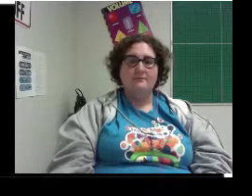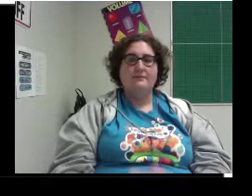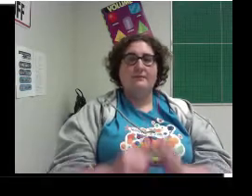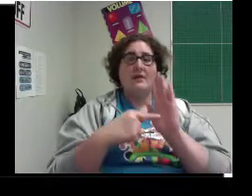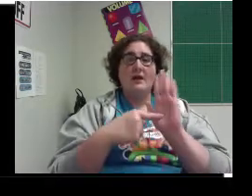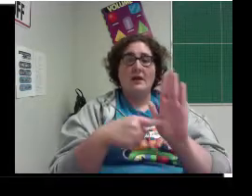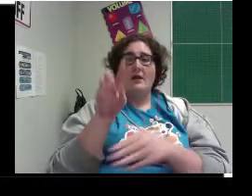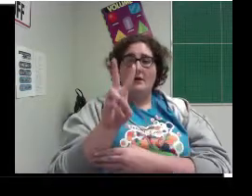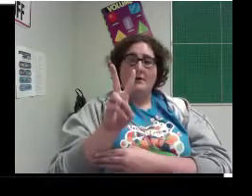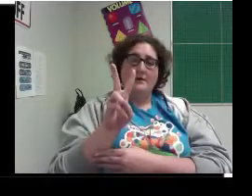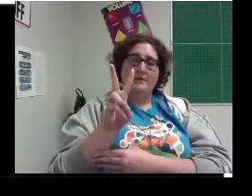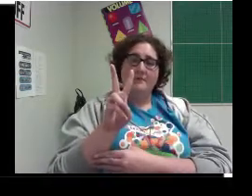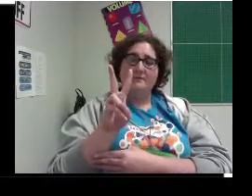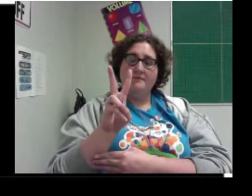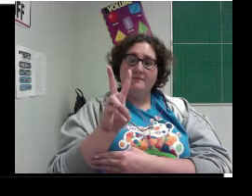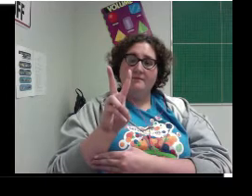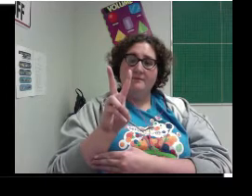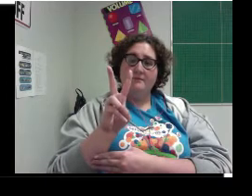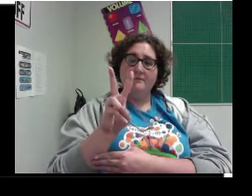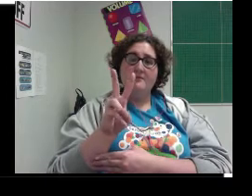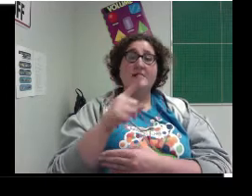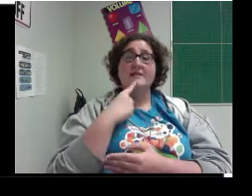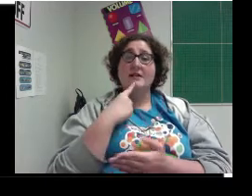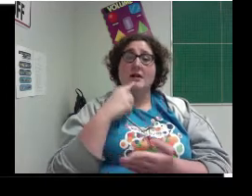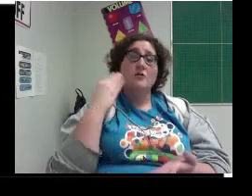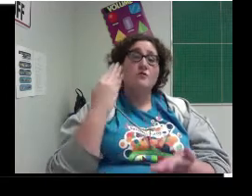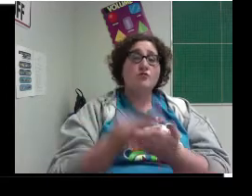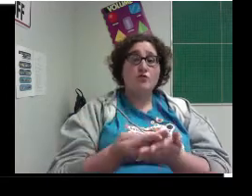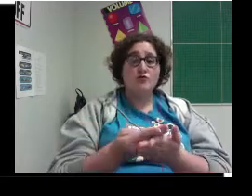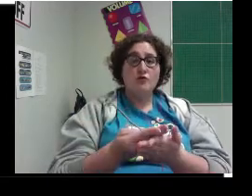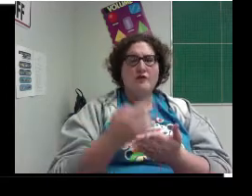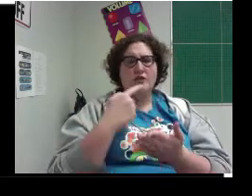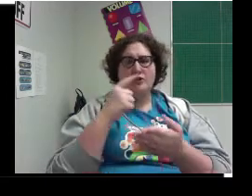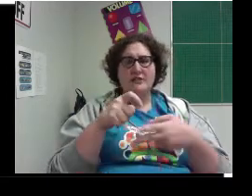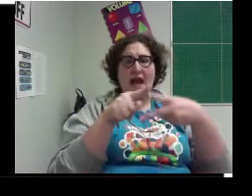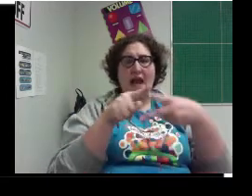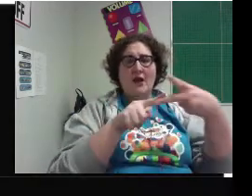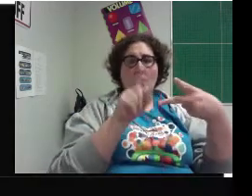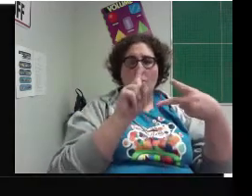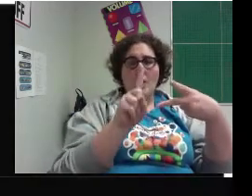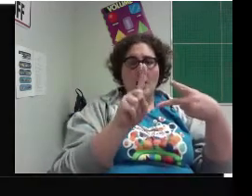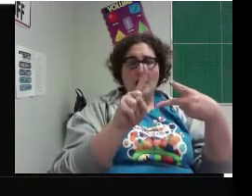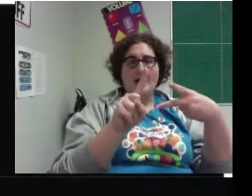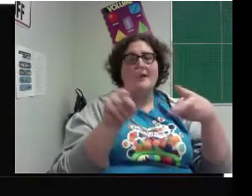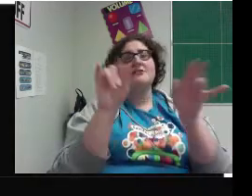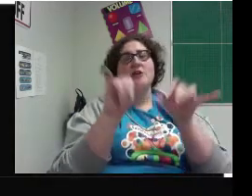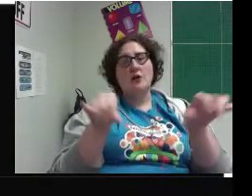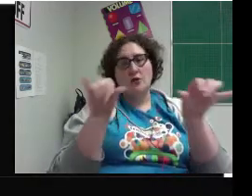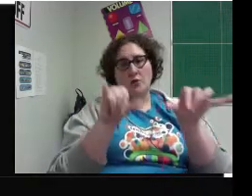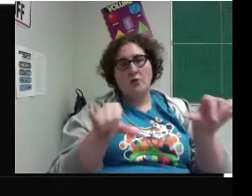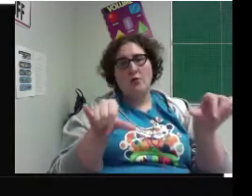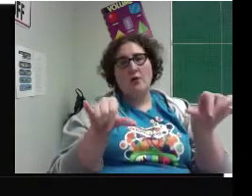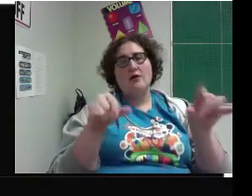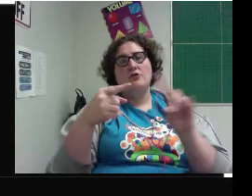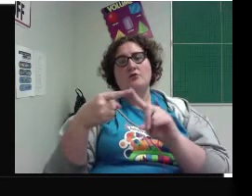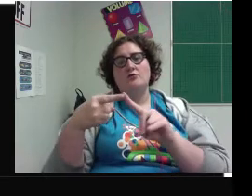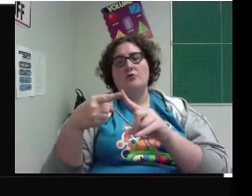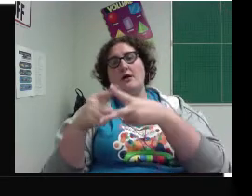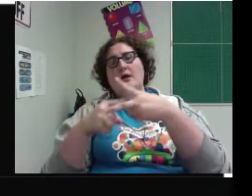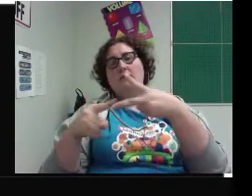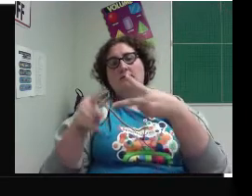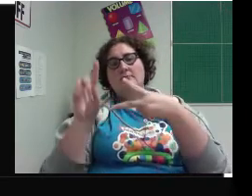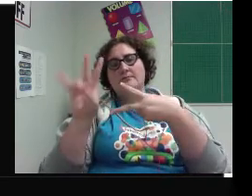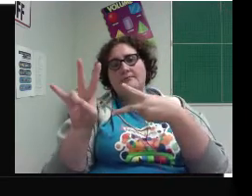Example 2. It says prove, and it should say that angle 1 is congruent to angle